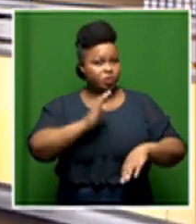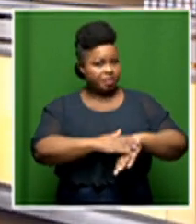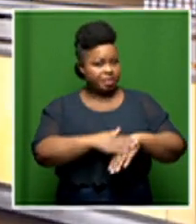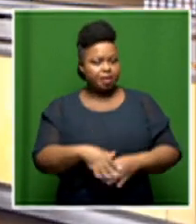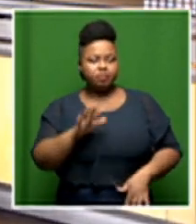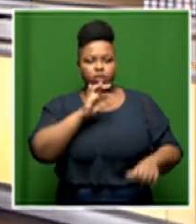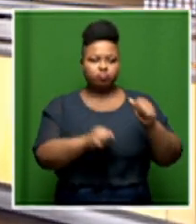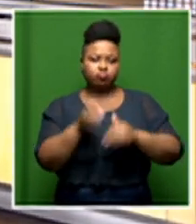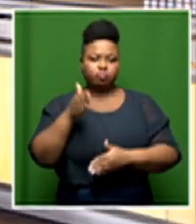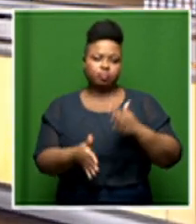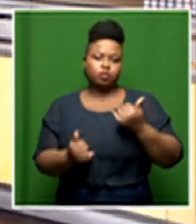and that is how we come to the end of your sport